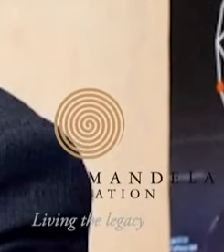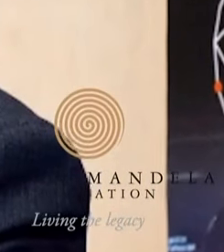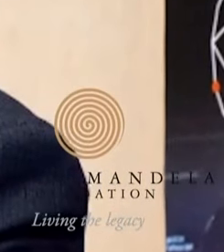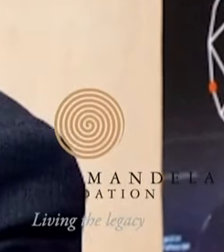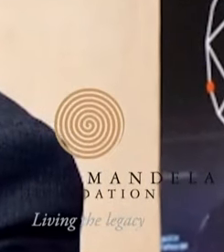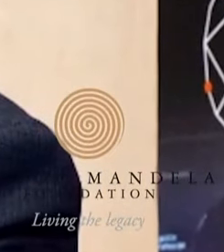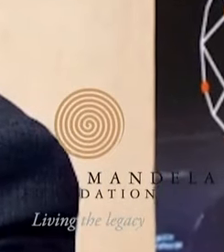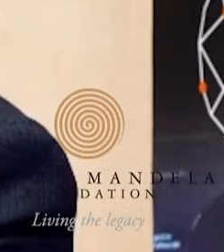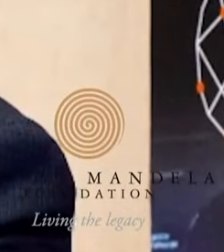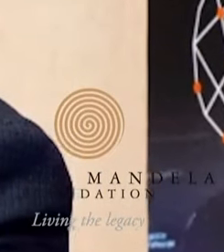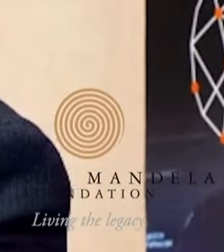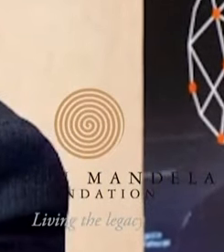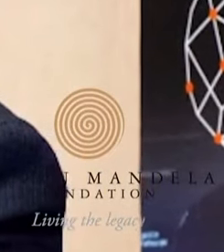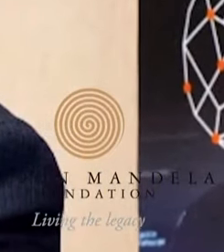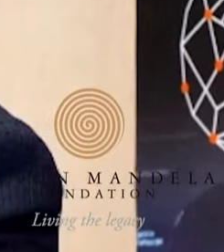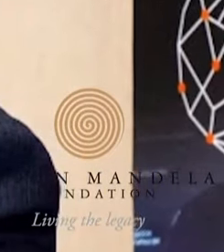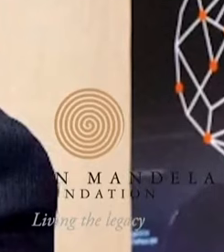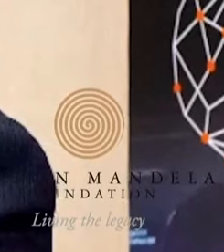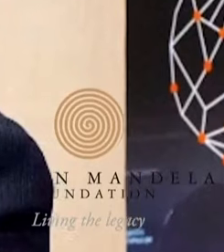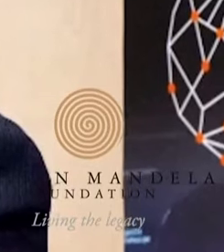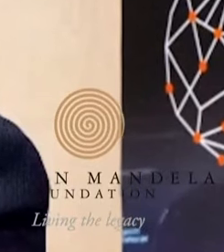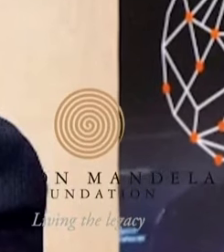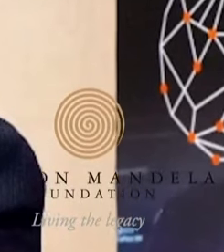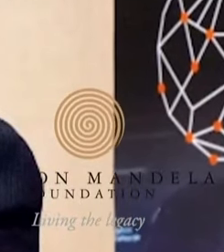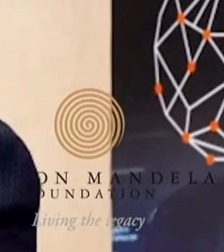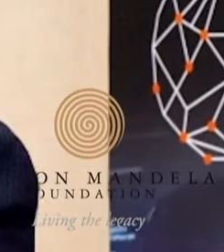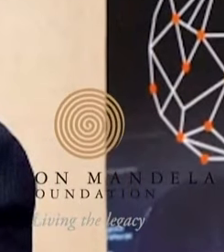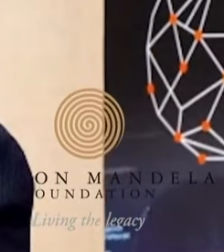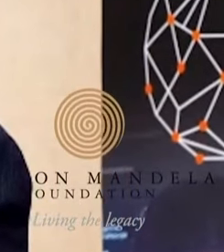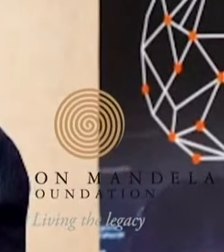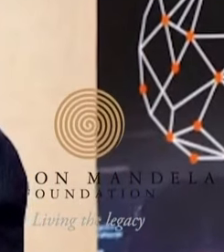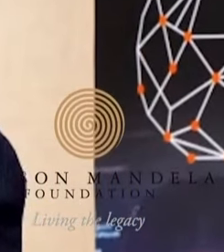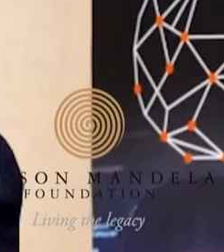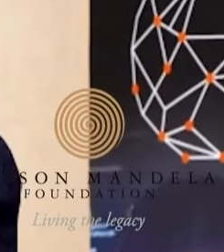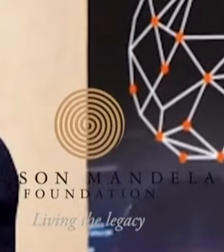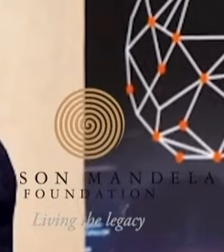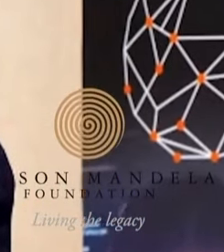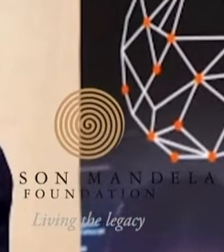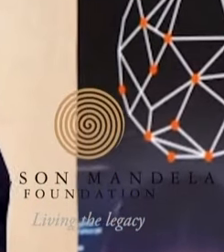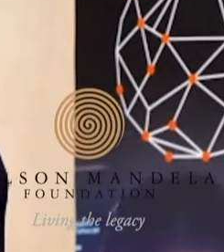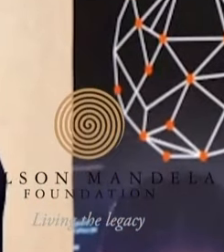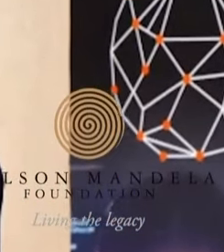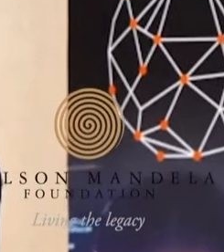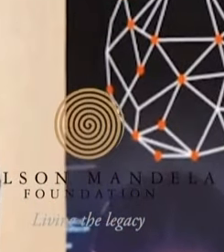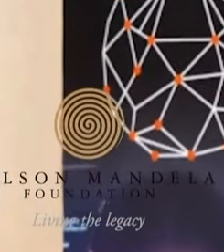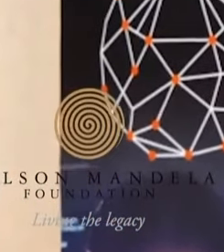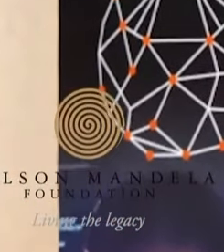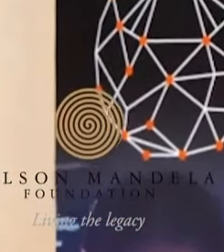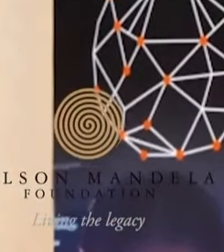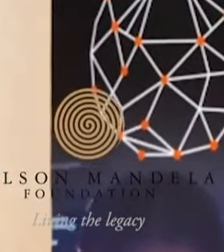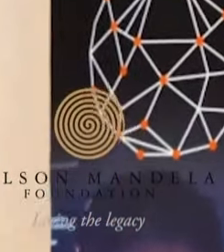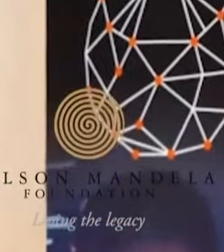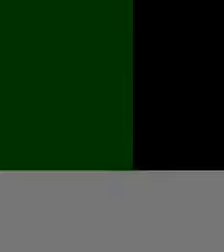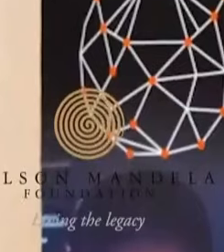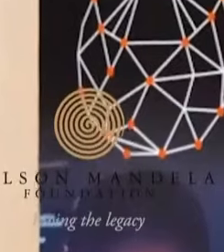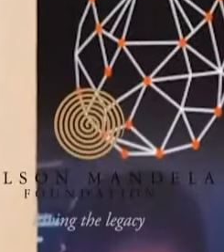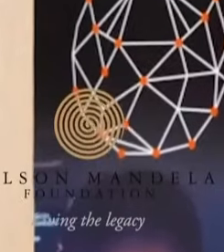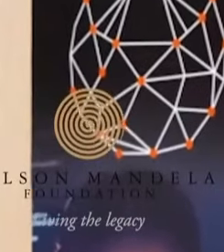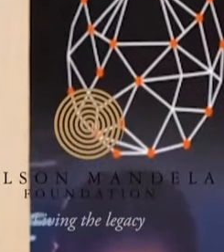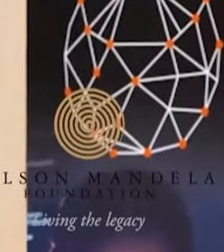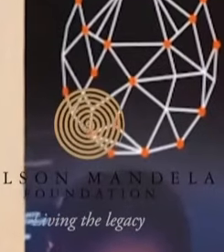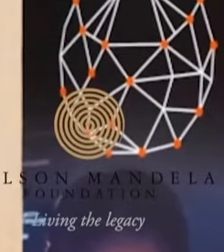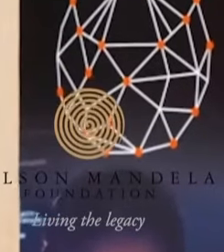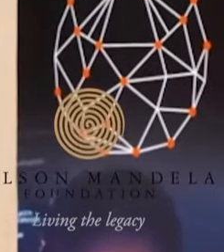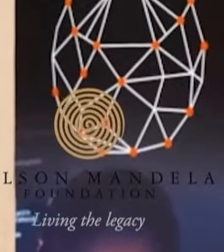has published 14 books on artificial intelligence, one of them having been translated into Chinese, over